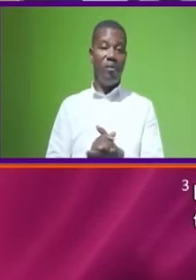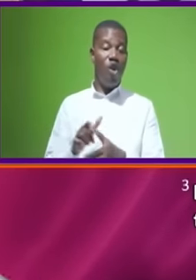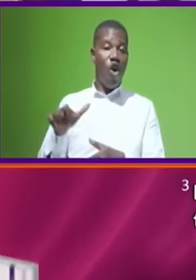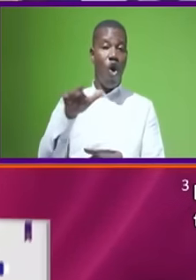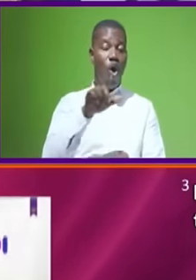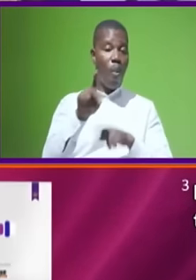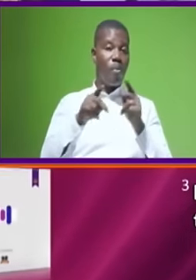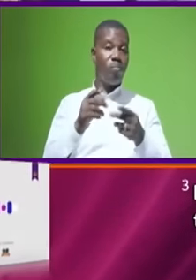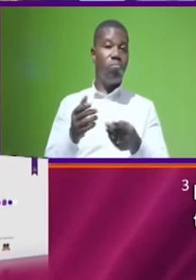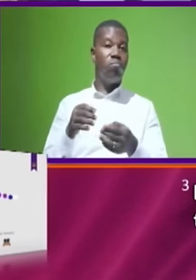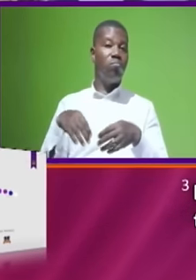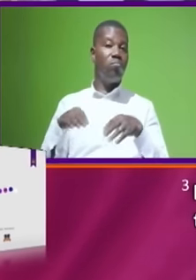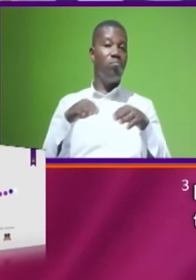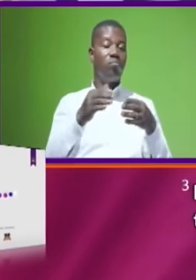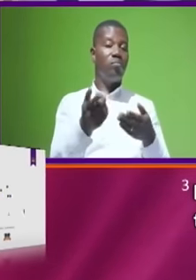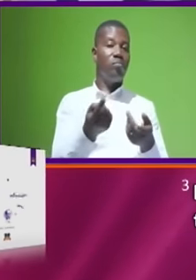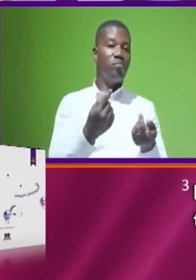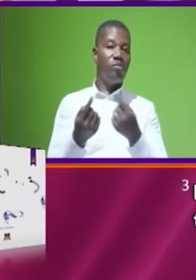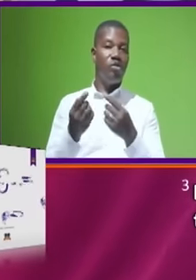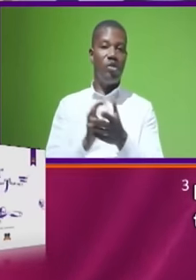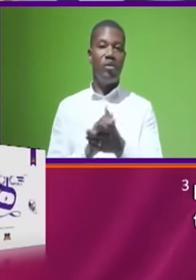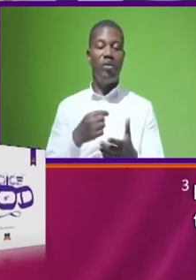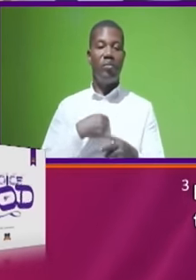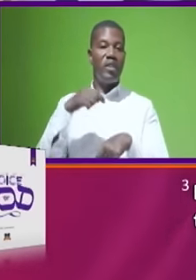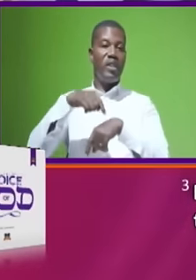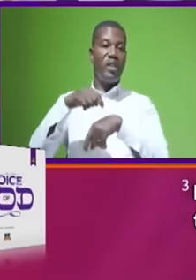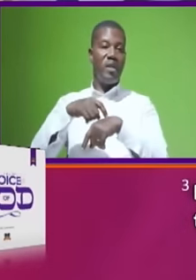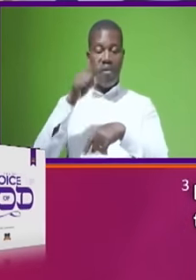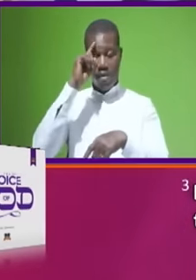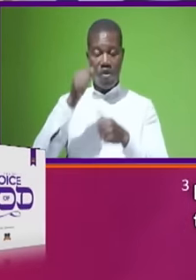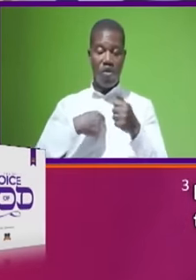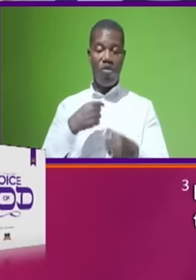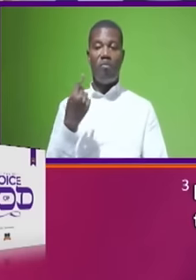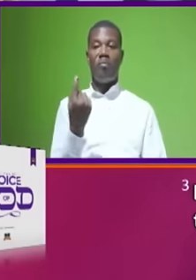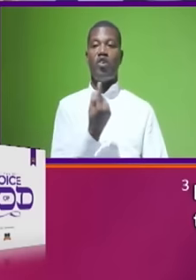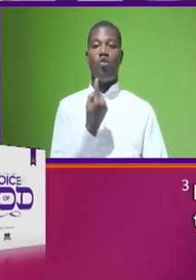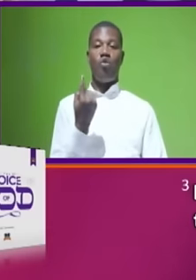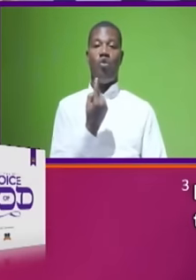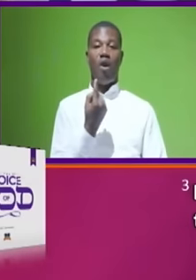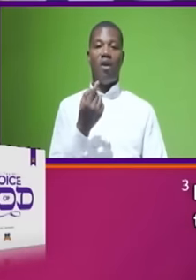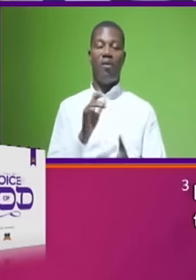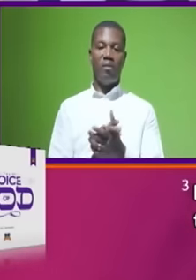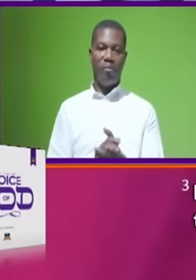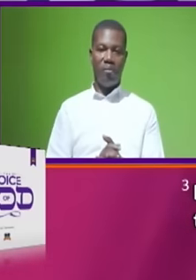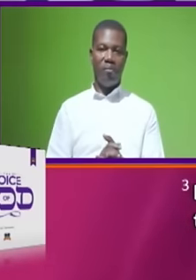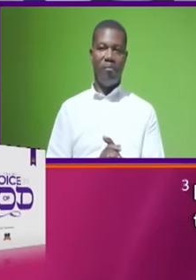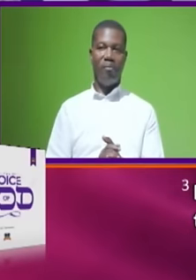ma pen. Esa ne se ye men kwenti. Amen. Amen.